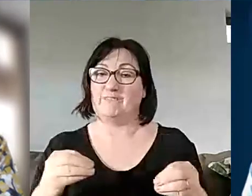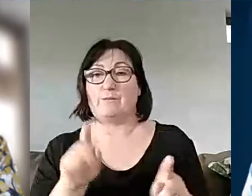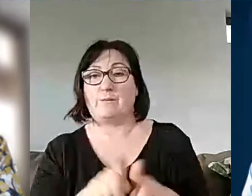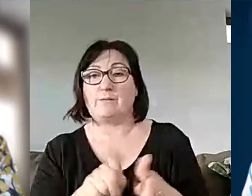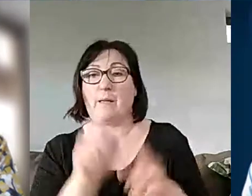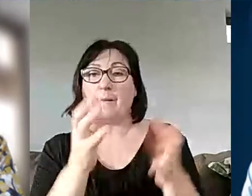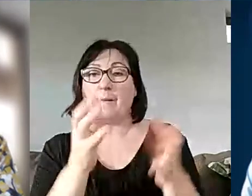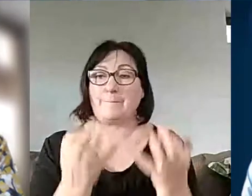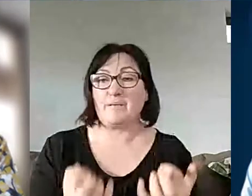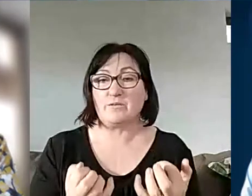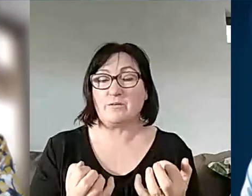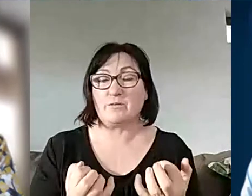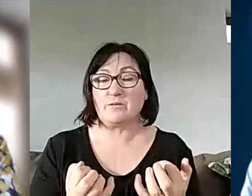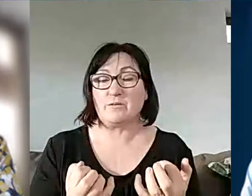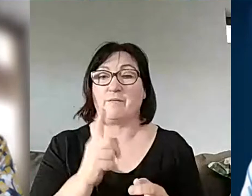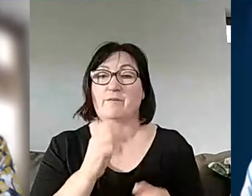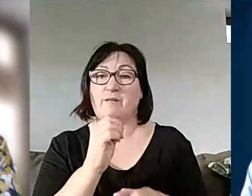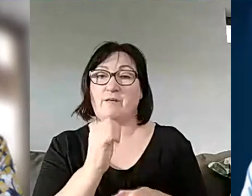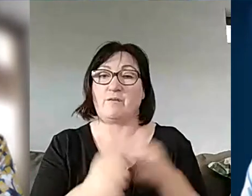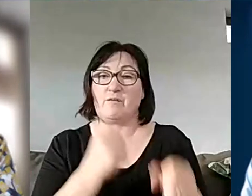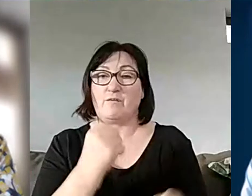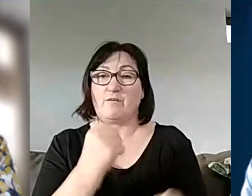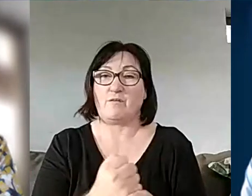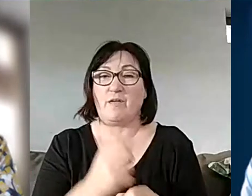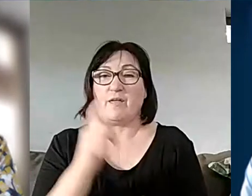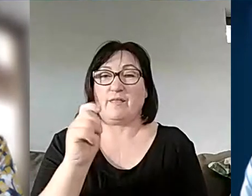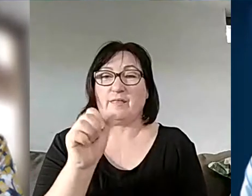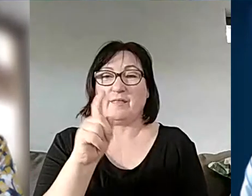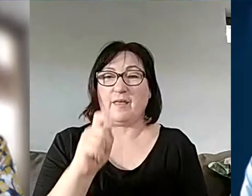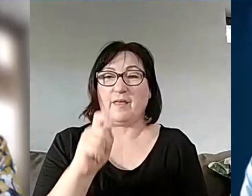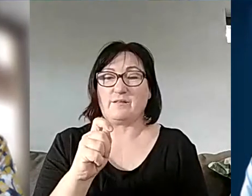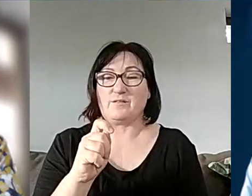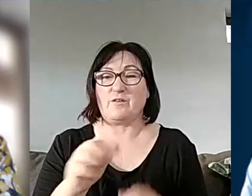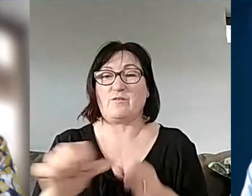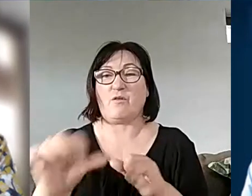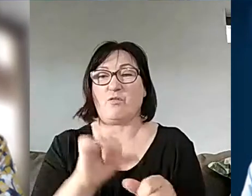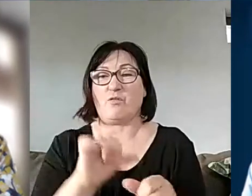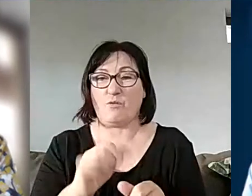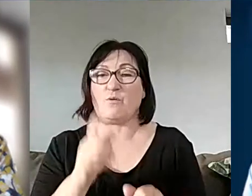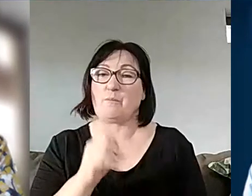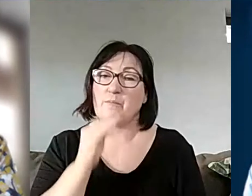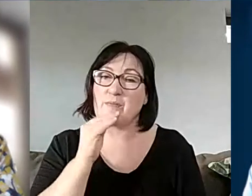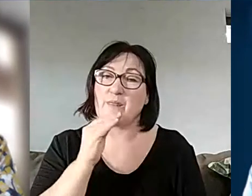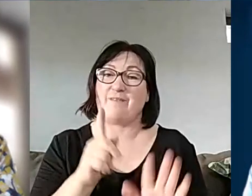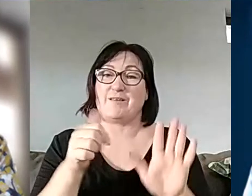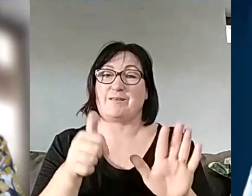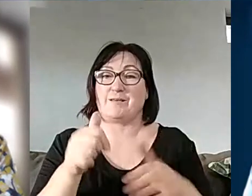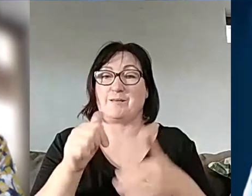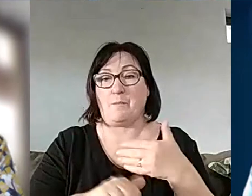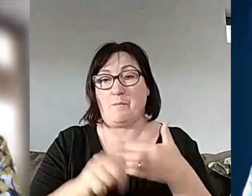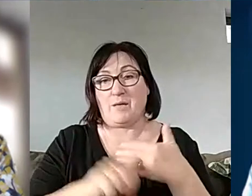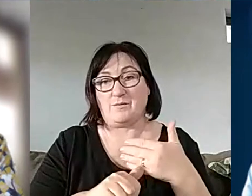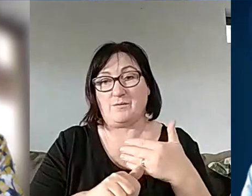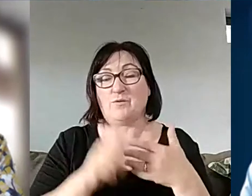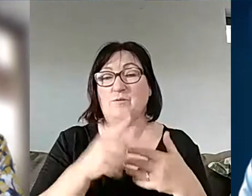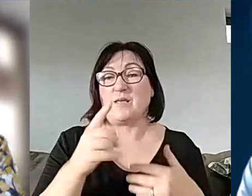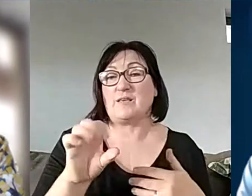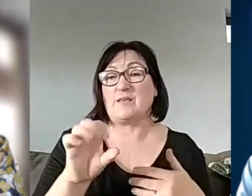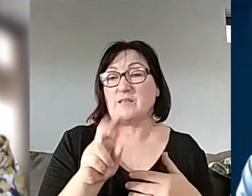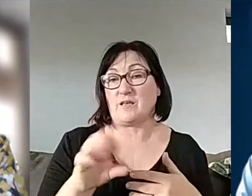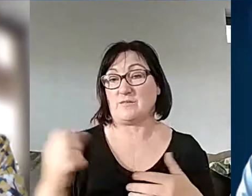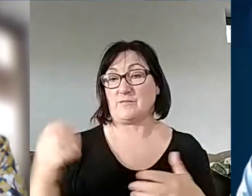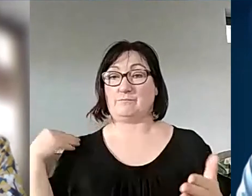annual tax return. So in other words, every 6 months, you will then say, SARS, for the past 6 months,